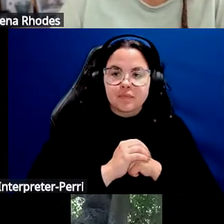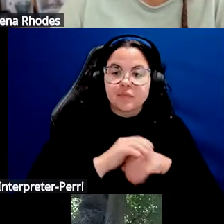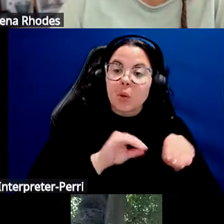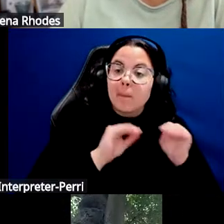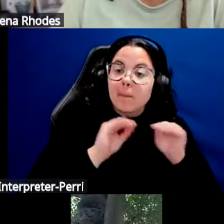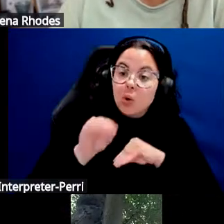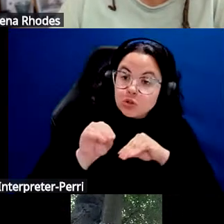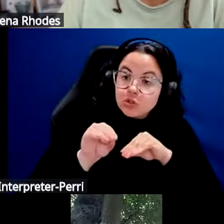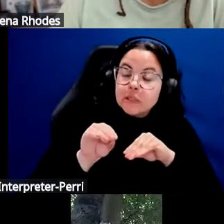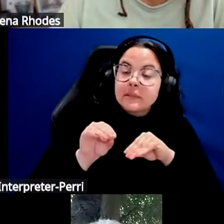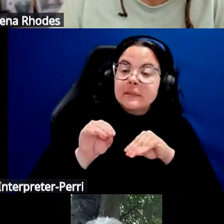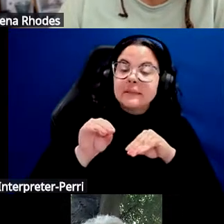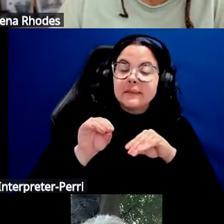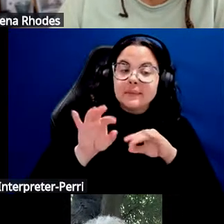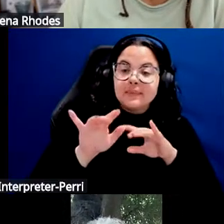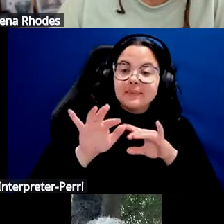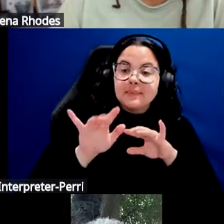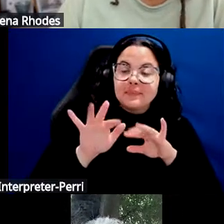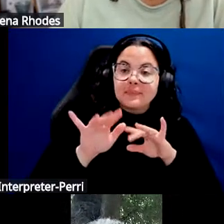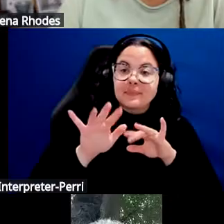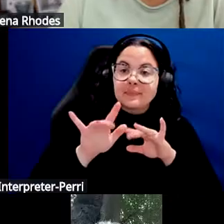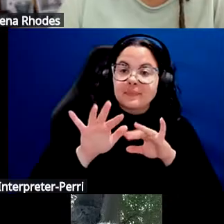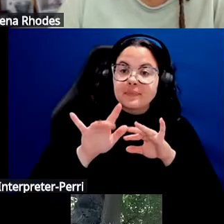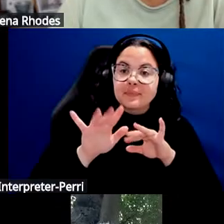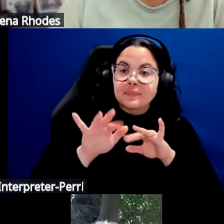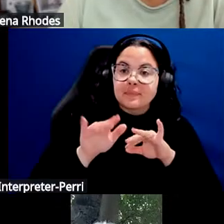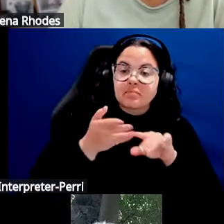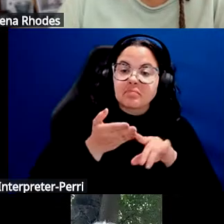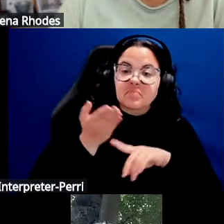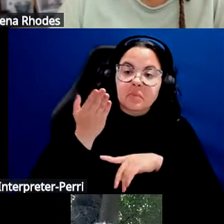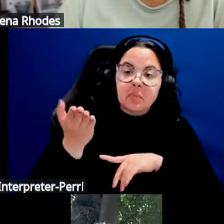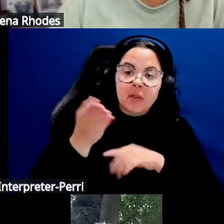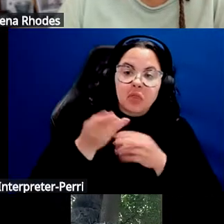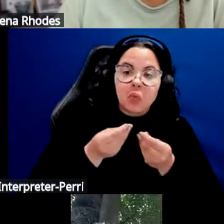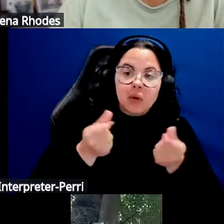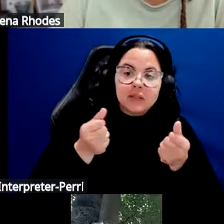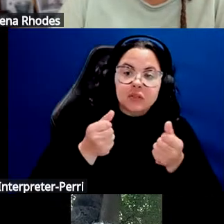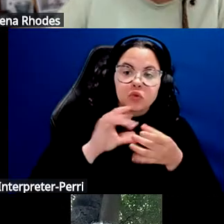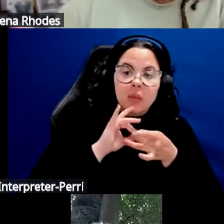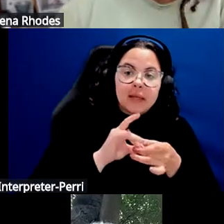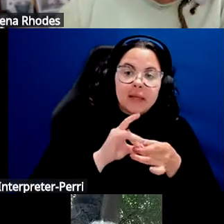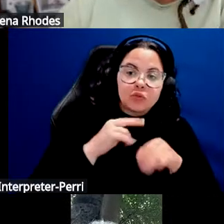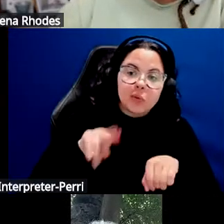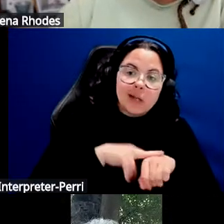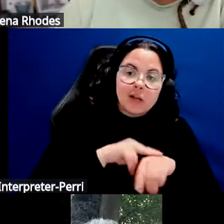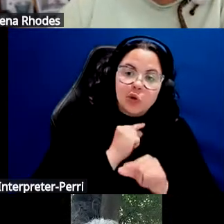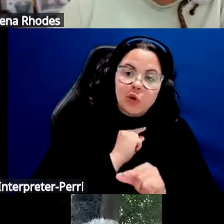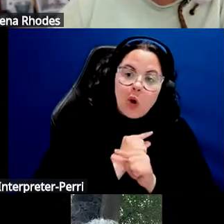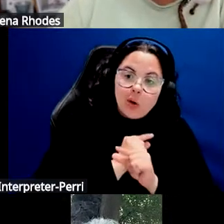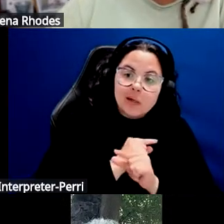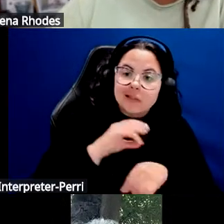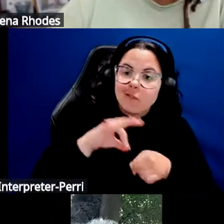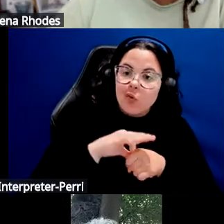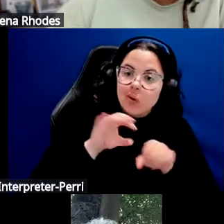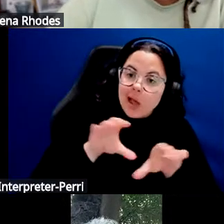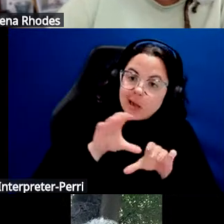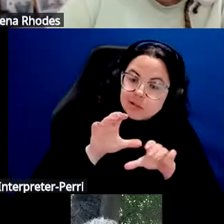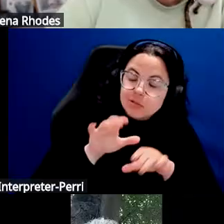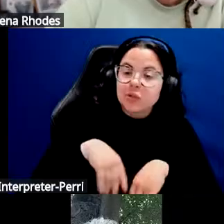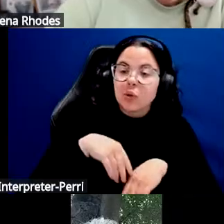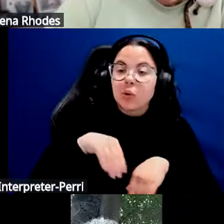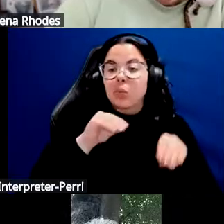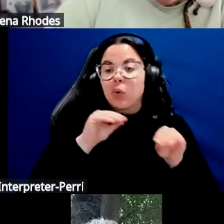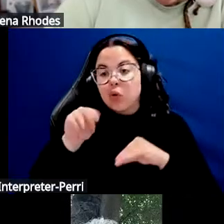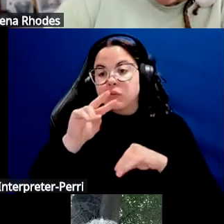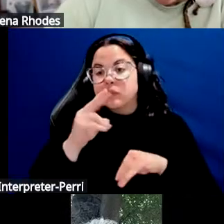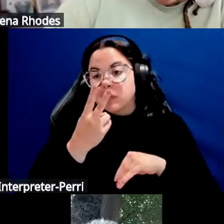to put that resolution on the National Guard as a voting action, and we've moved and seconded, so we'll